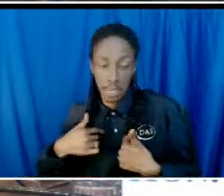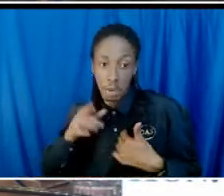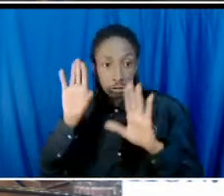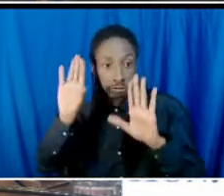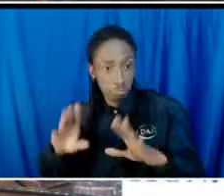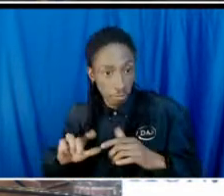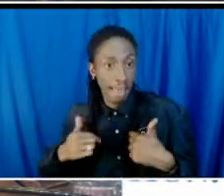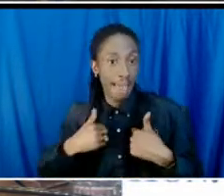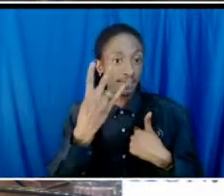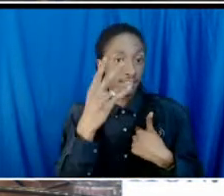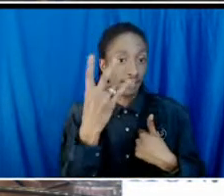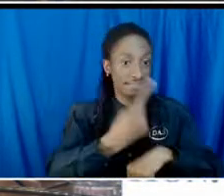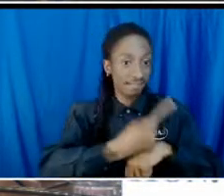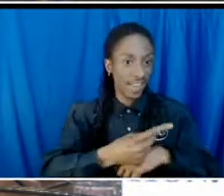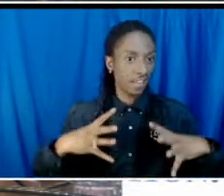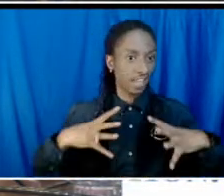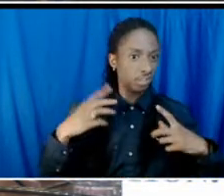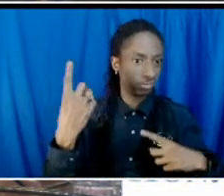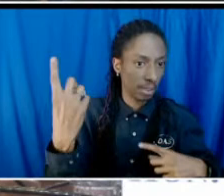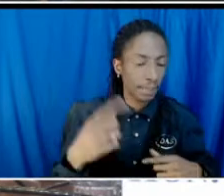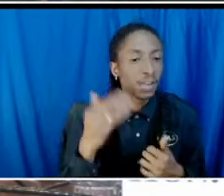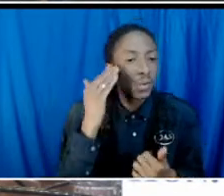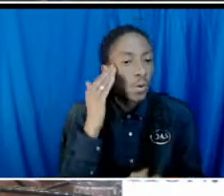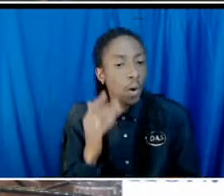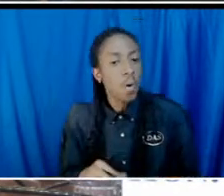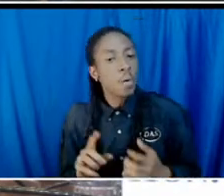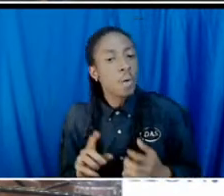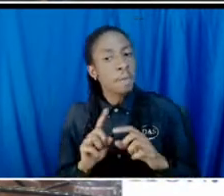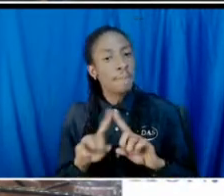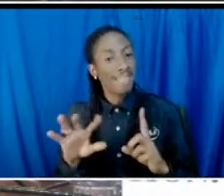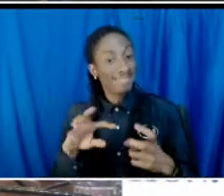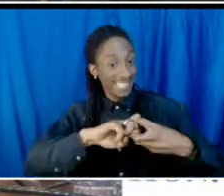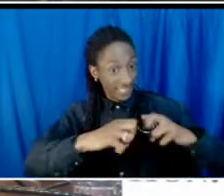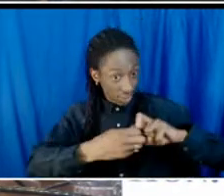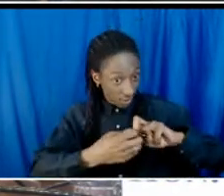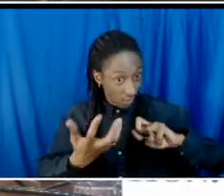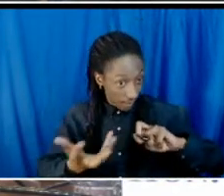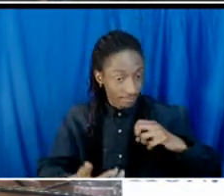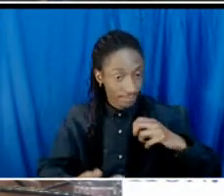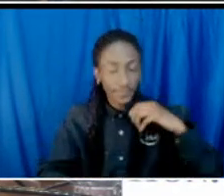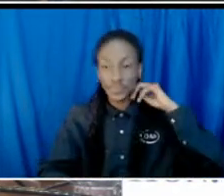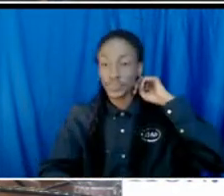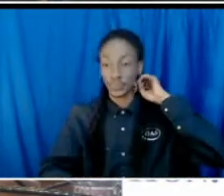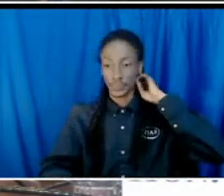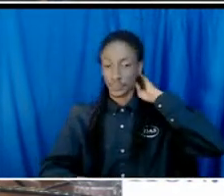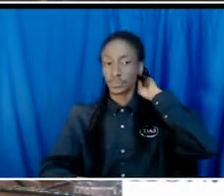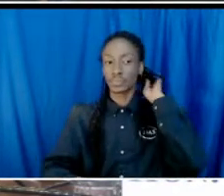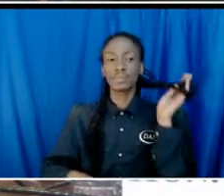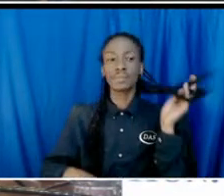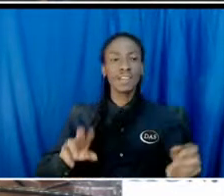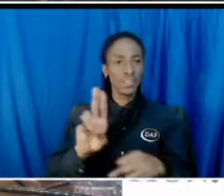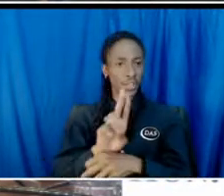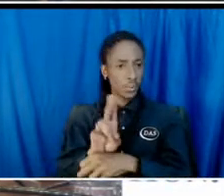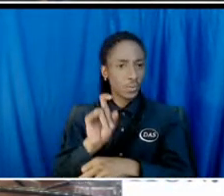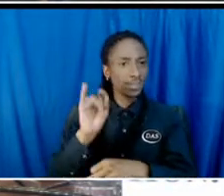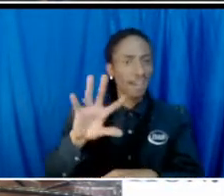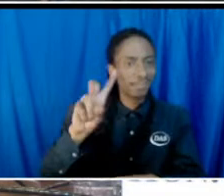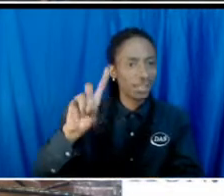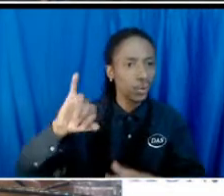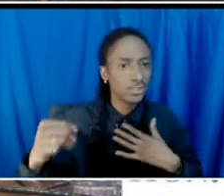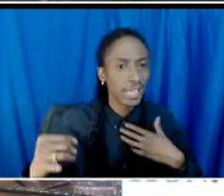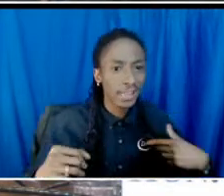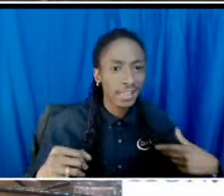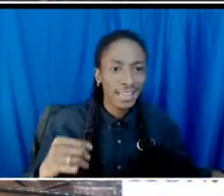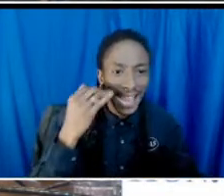days vacation or something. But the issue was the use of the Justice Department. And it's just